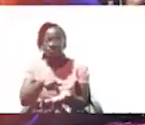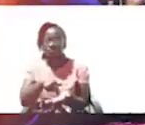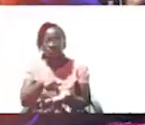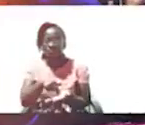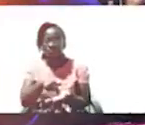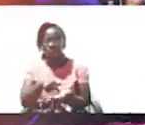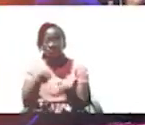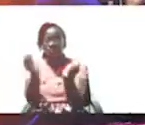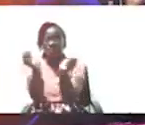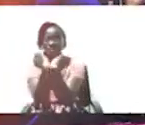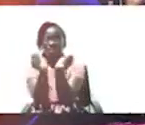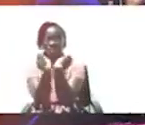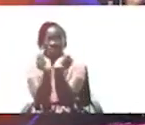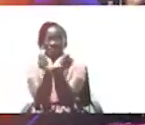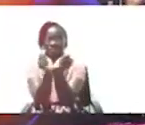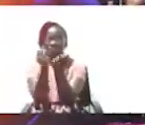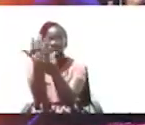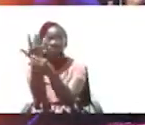his hands were bound.